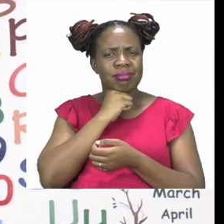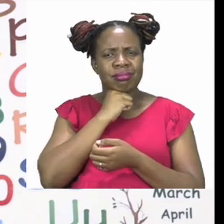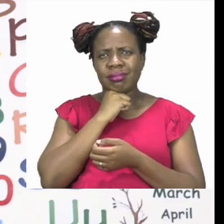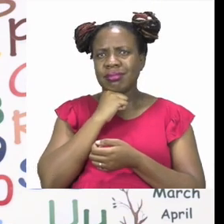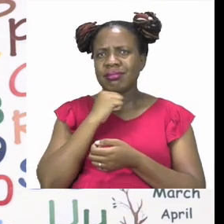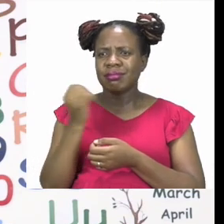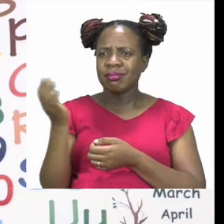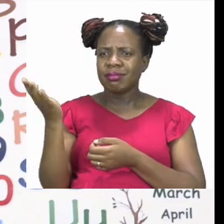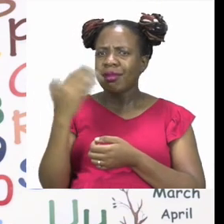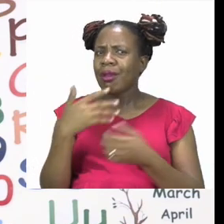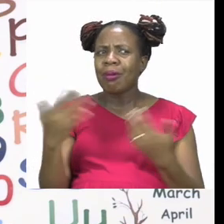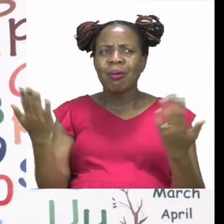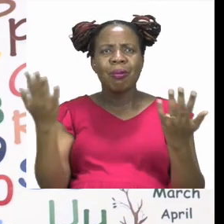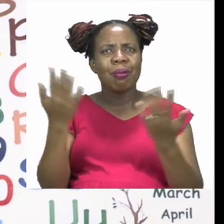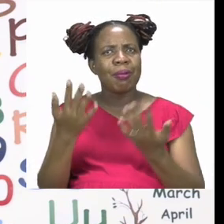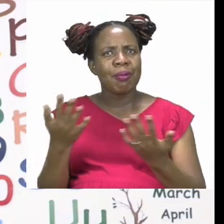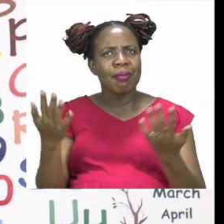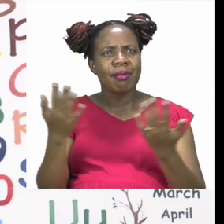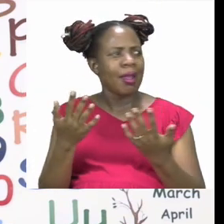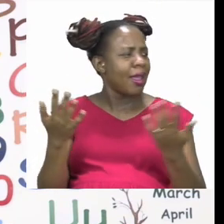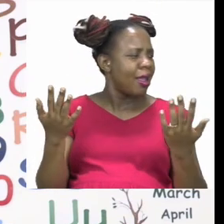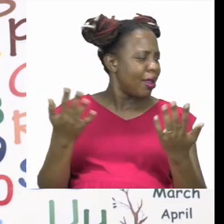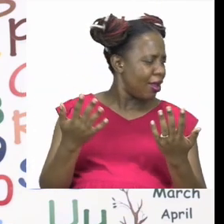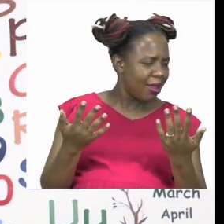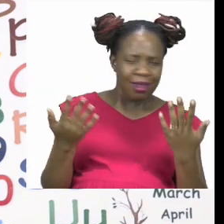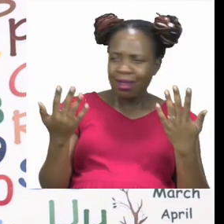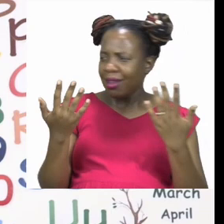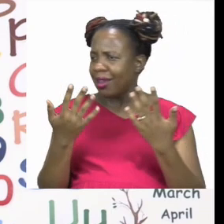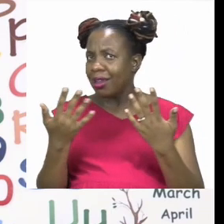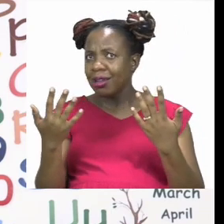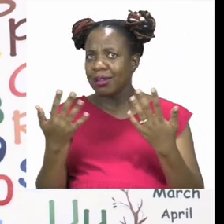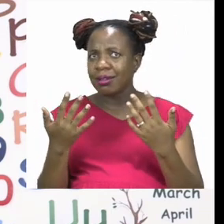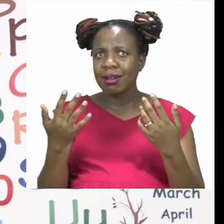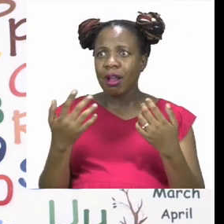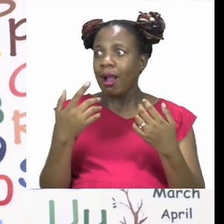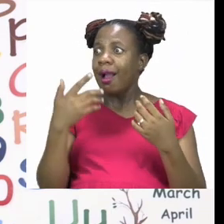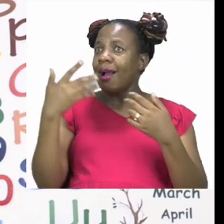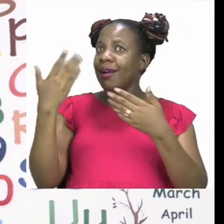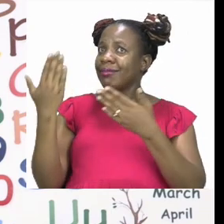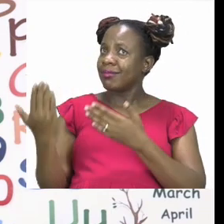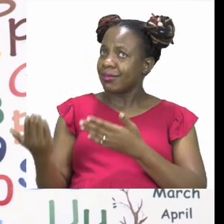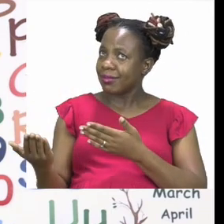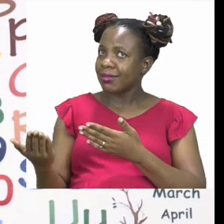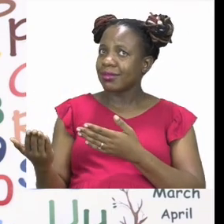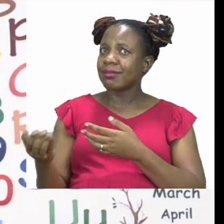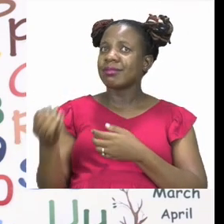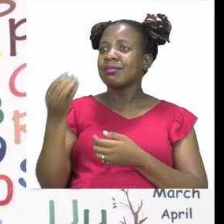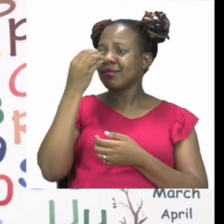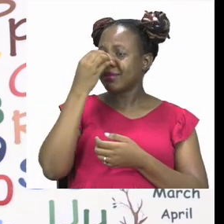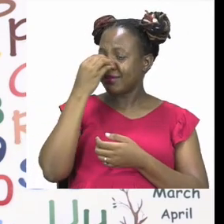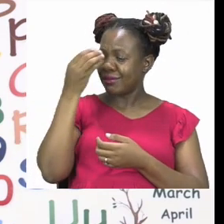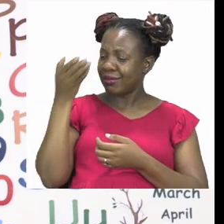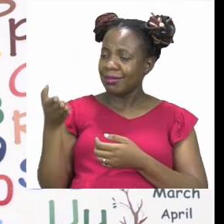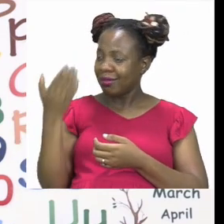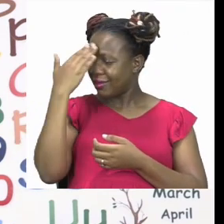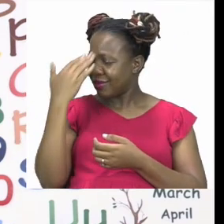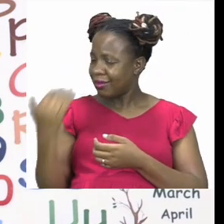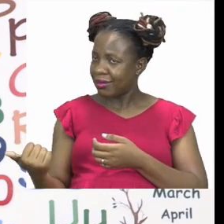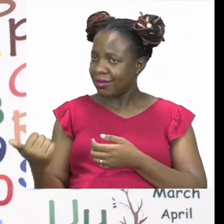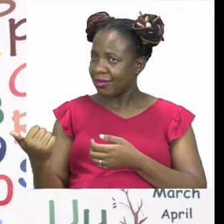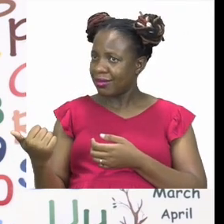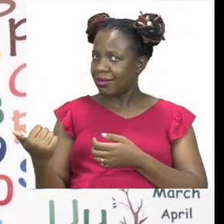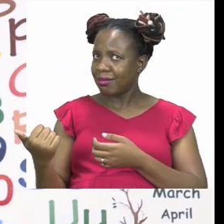Zoshi! Where are you? I can't oh, there you are, Zoshi.